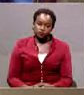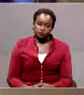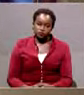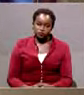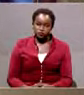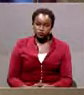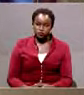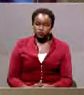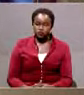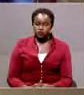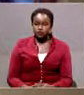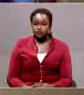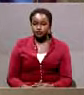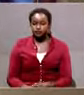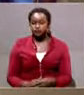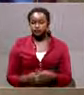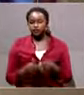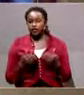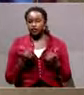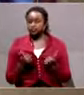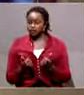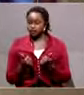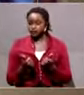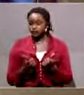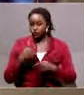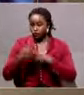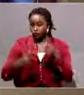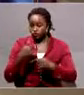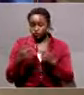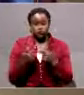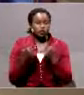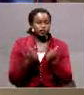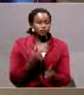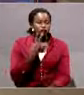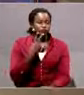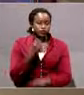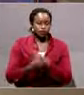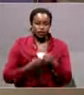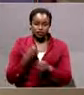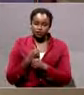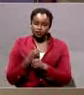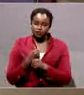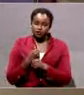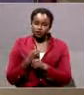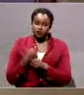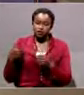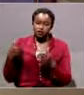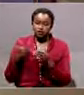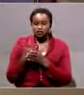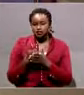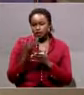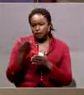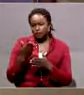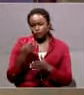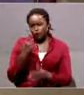Great way to beat blight disease in potatoes. Moving on, it's now 2 years since Baraboro Village in Oyem